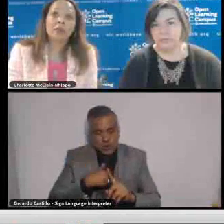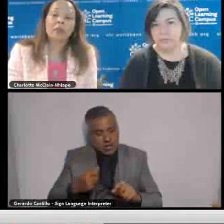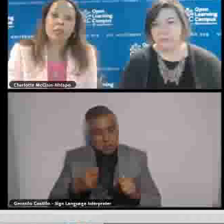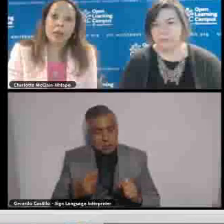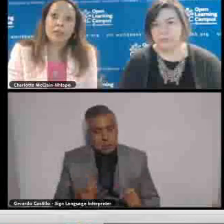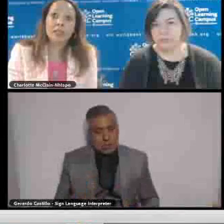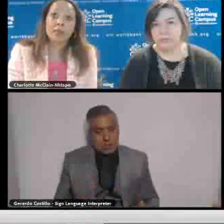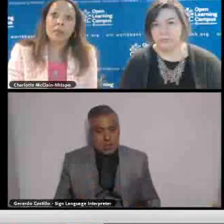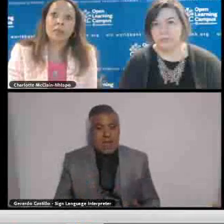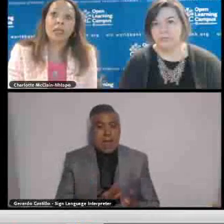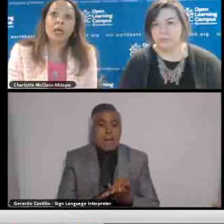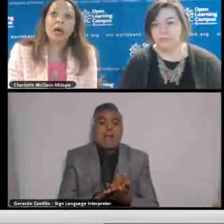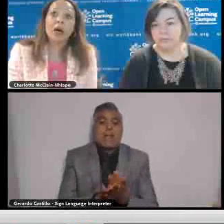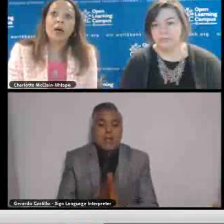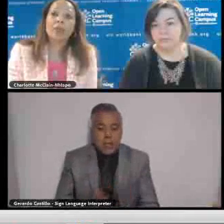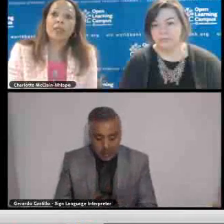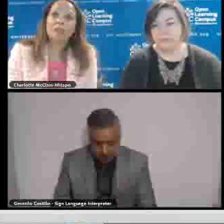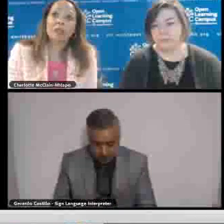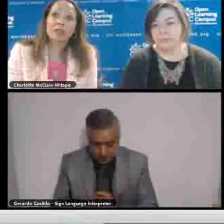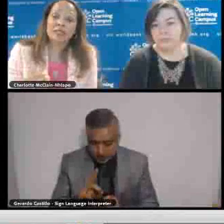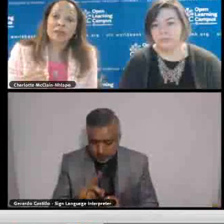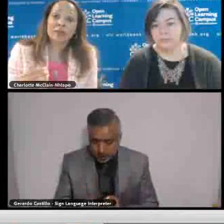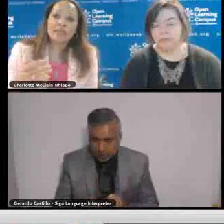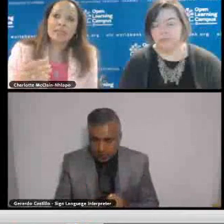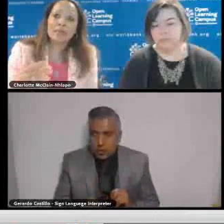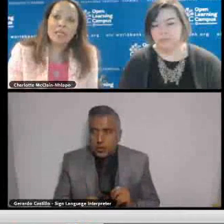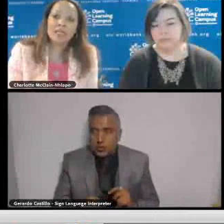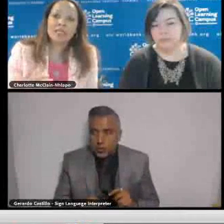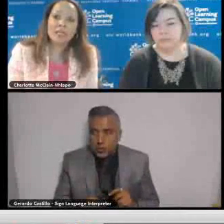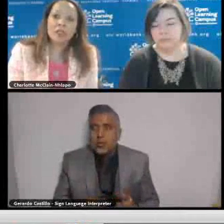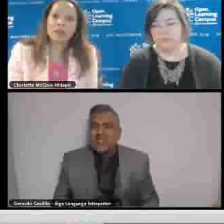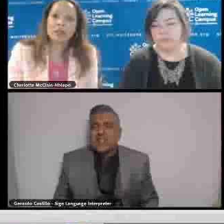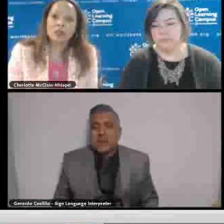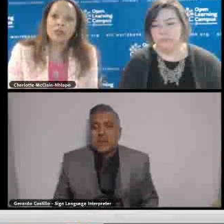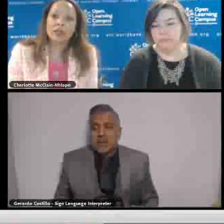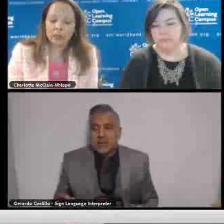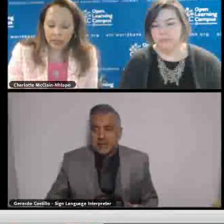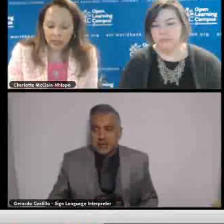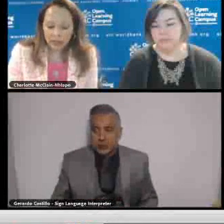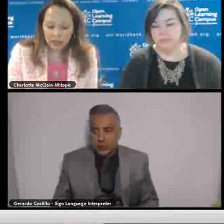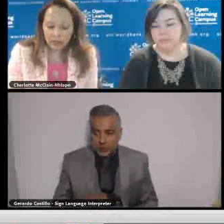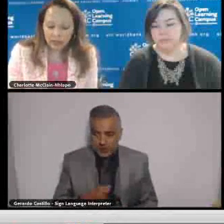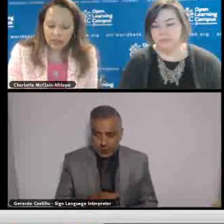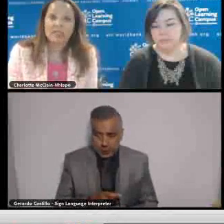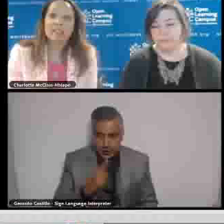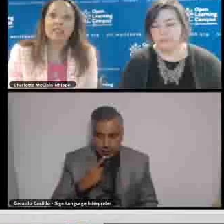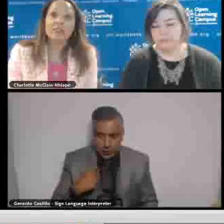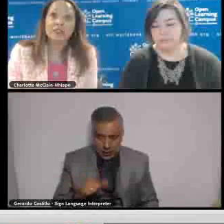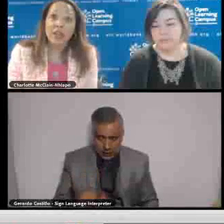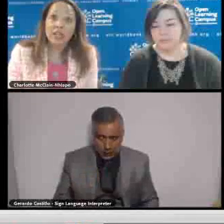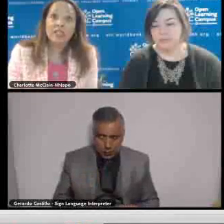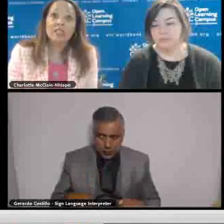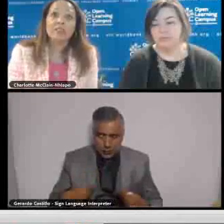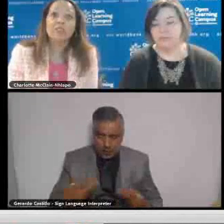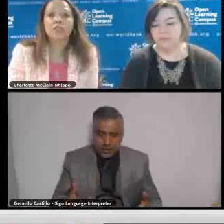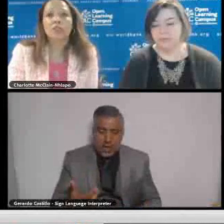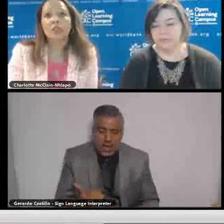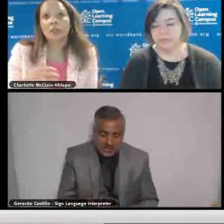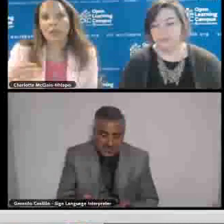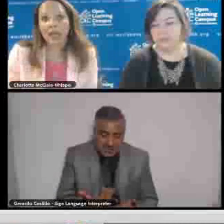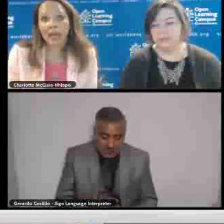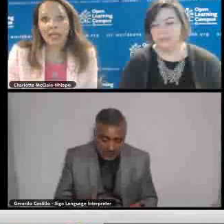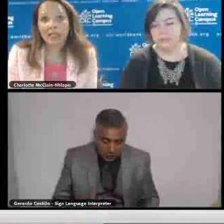become disabled. And so there was an immediate need to ensure that we were able to provide assistive devices, to make sure that people